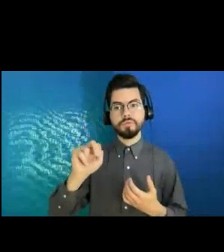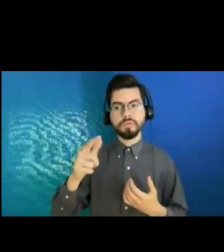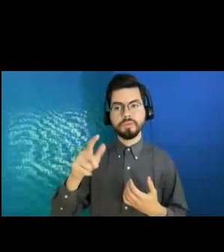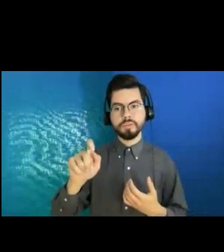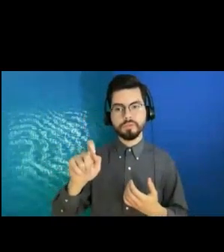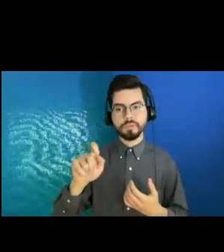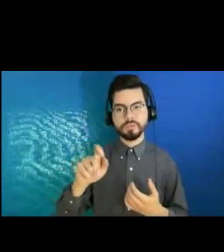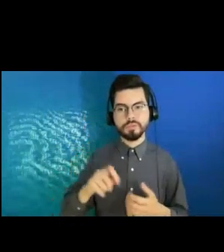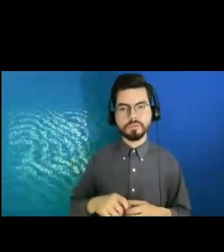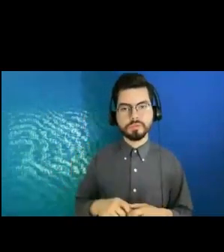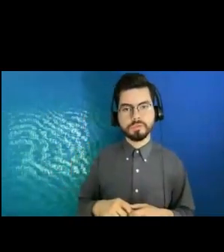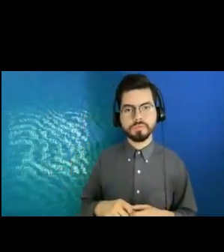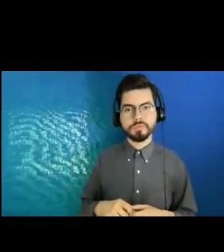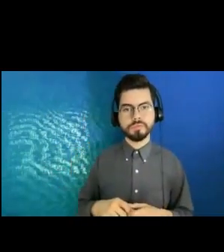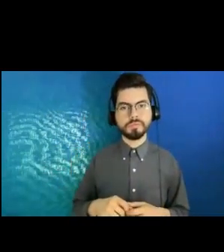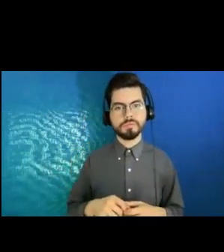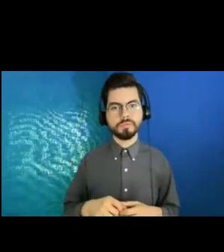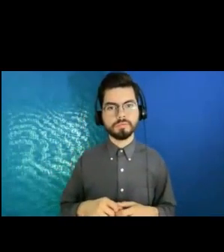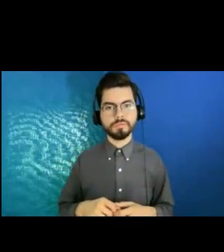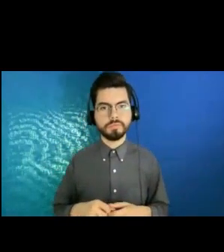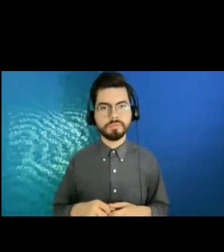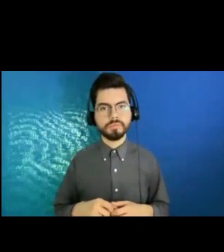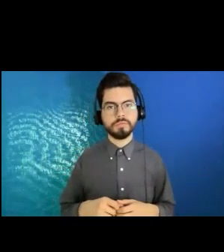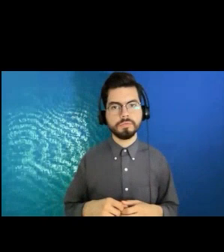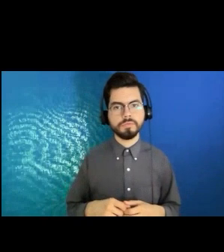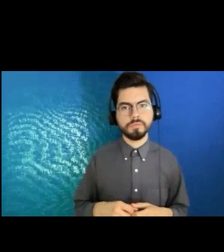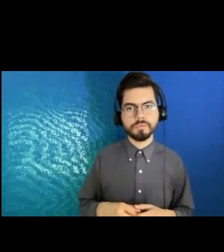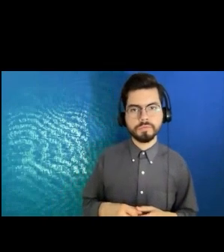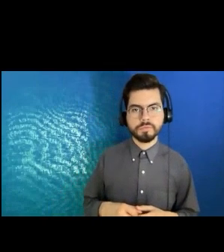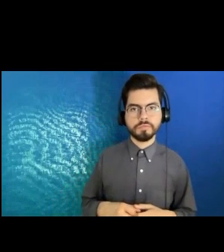So this shows a hair snare. We just, oops.